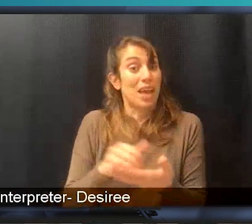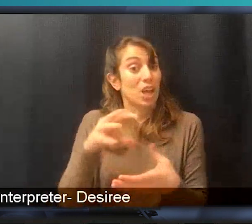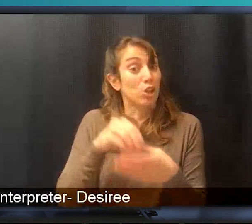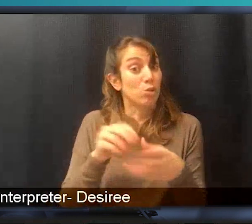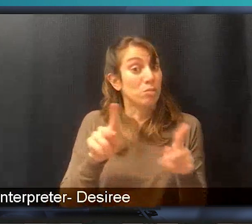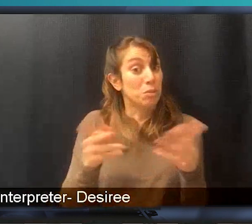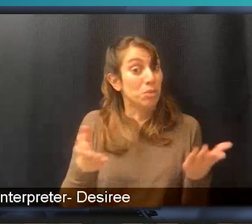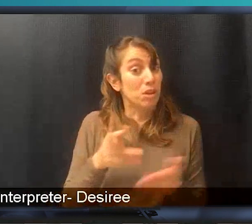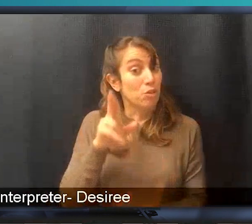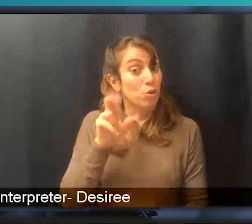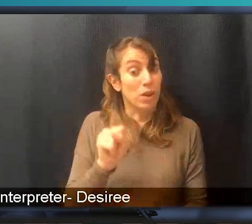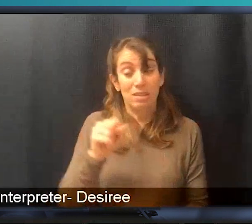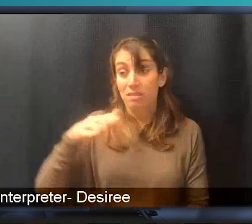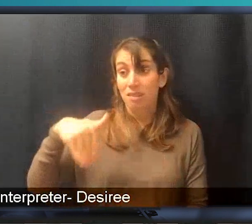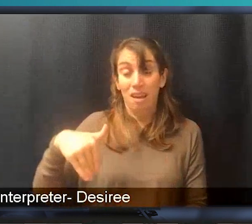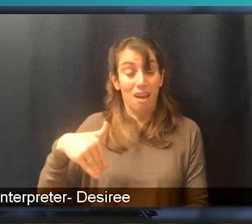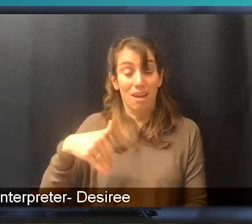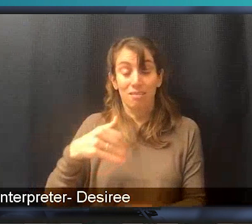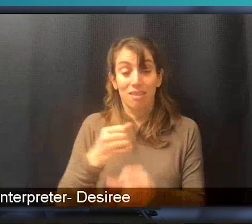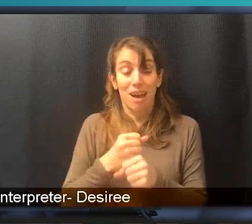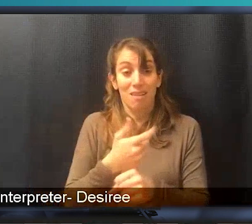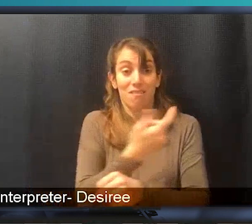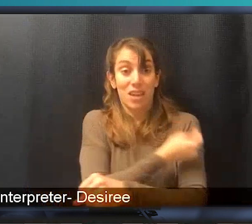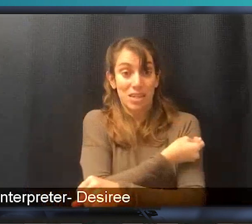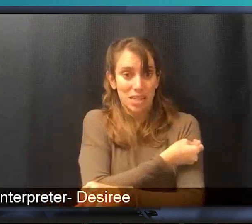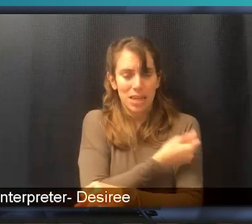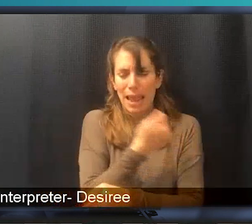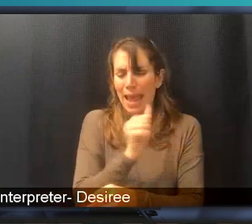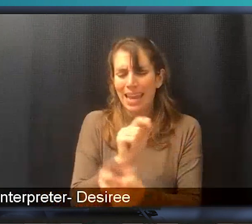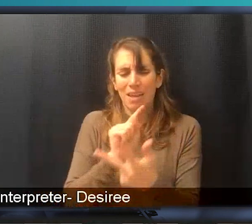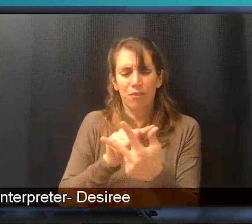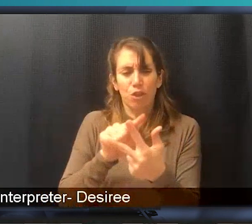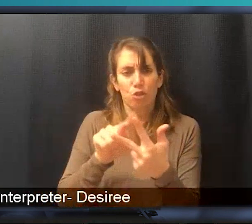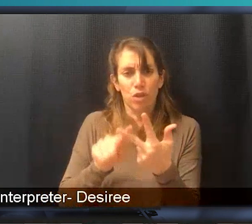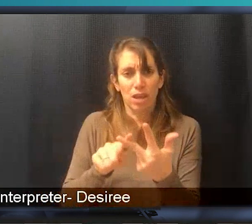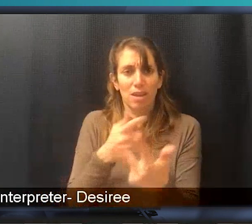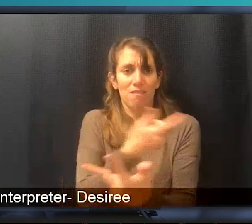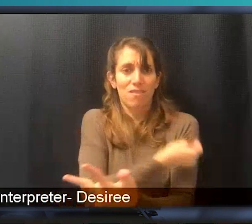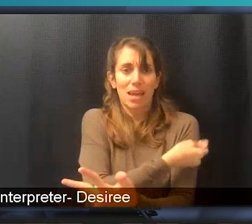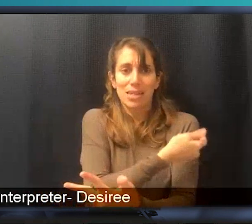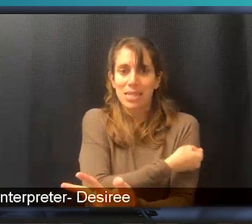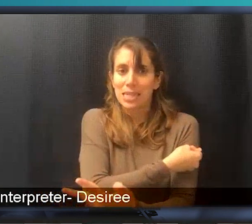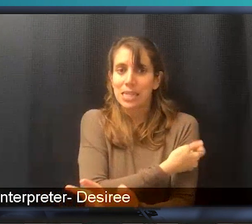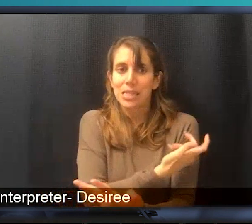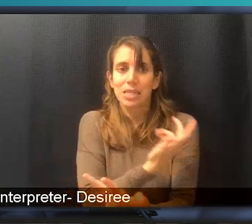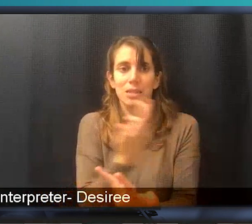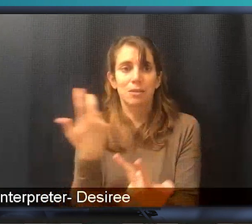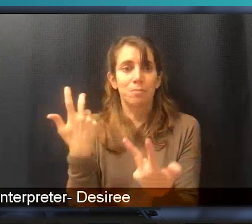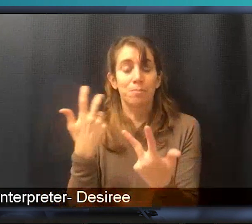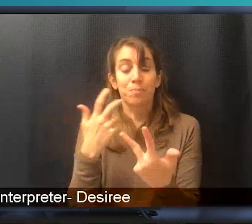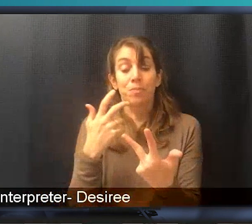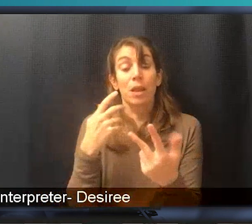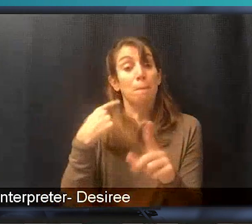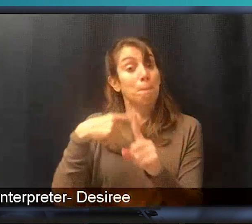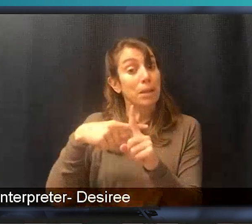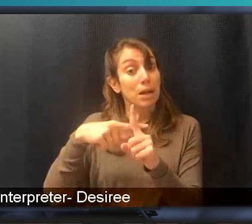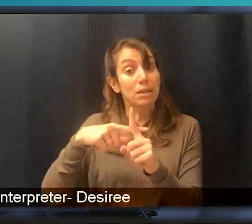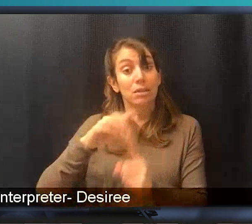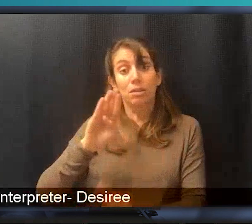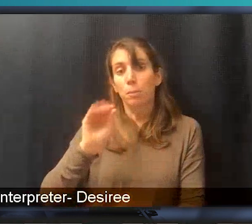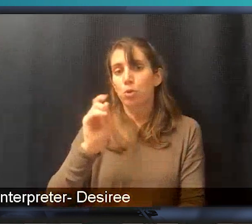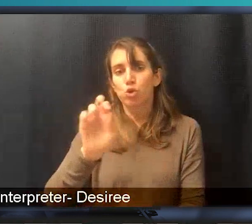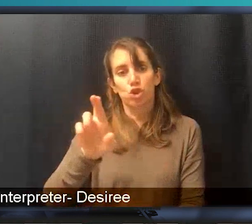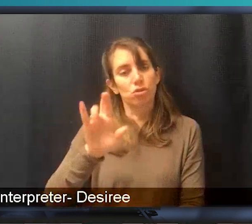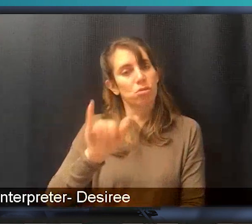not yet gotten vaccinated. Any of the 3 vaccines, the series plus the booster is a fantastic